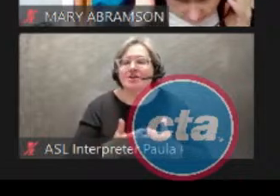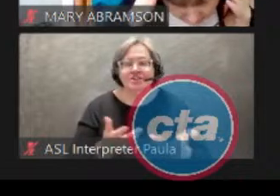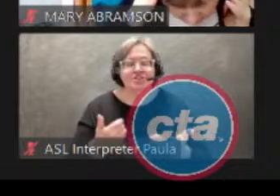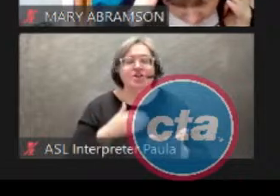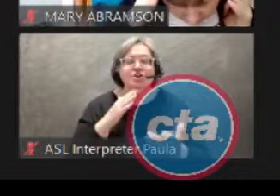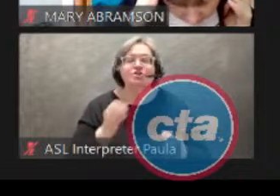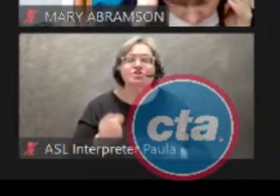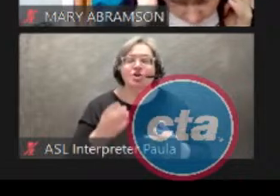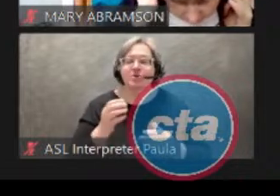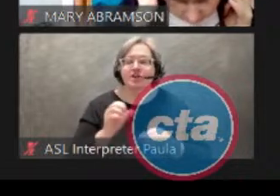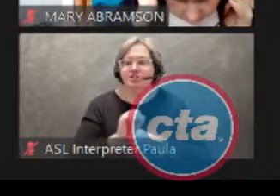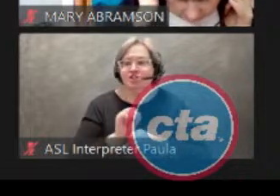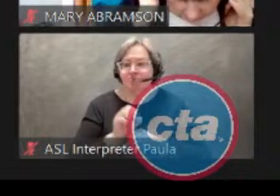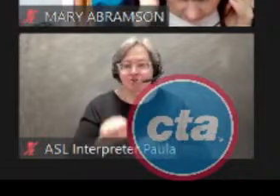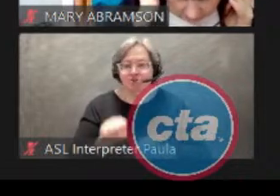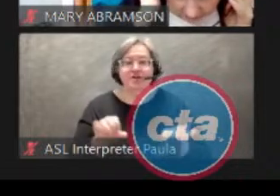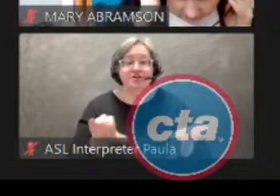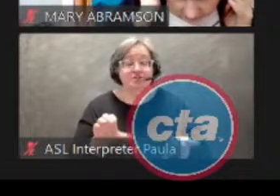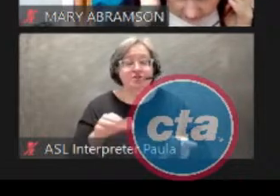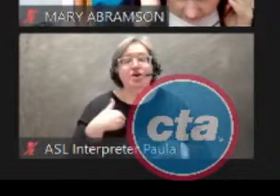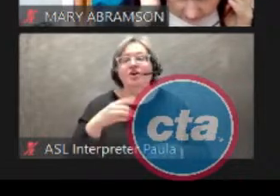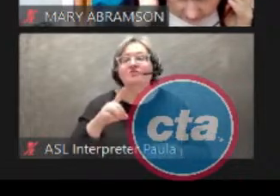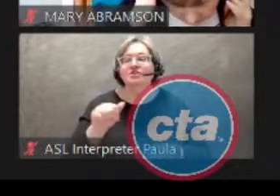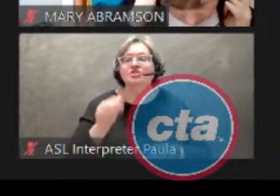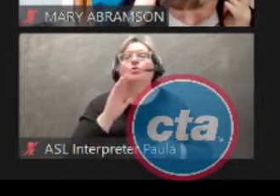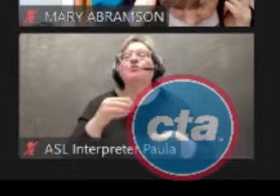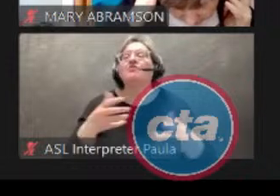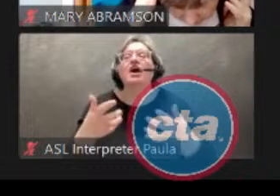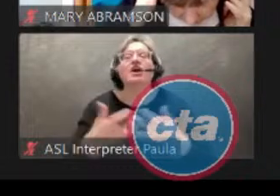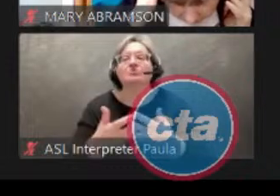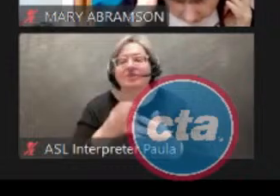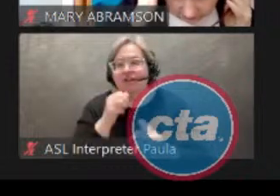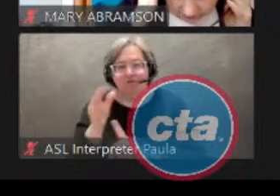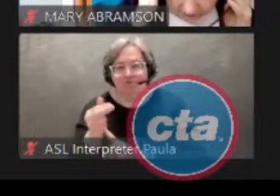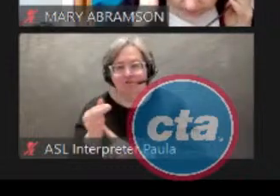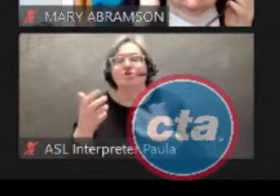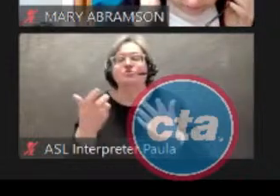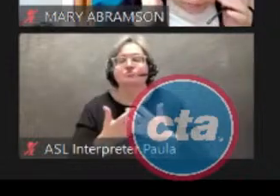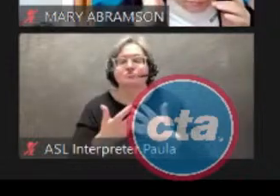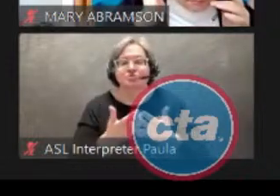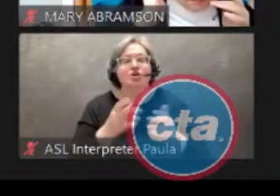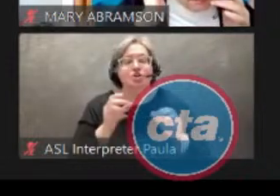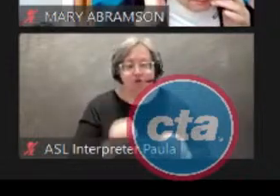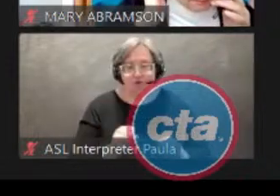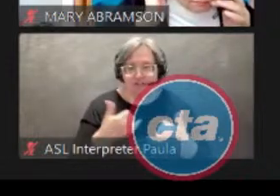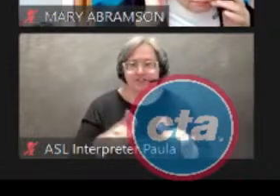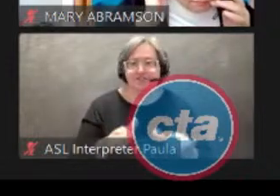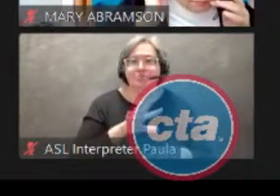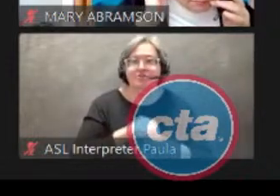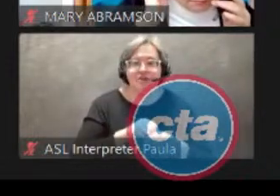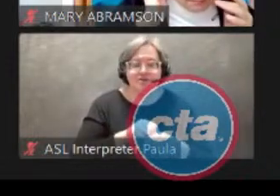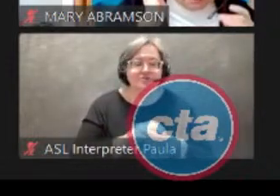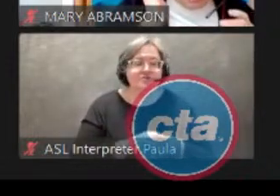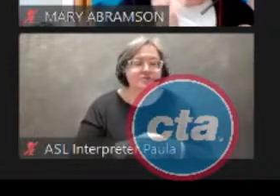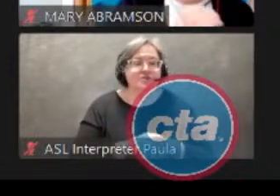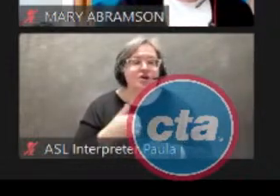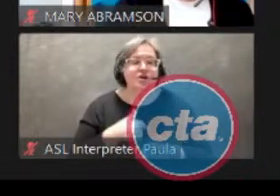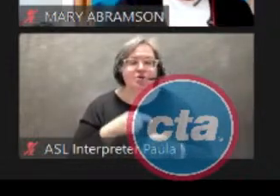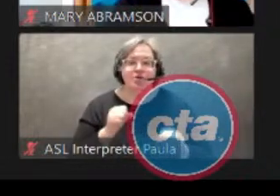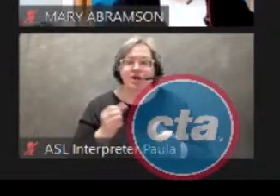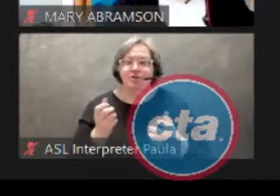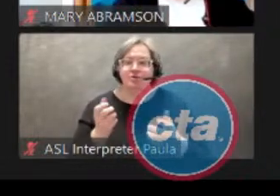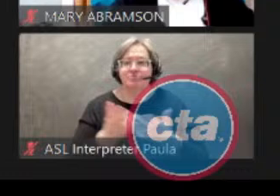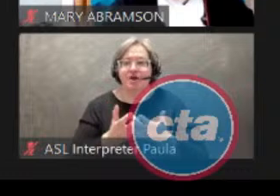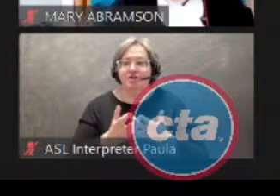the convention that having a disability or limitation of some type doesn't preclude you from being able to be a volunteer and being part of it. We'll be able to match you